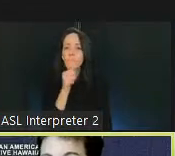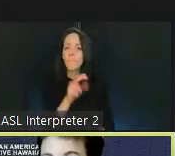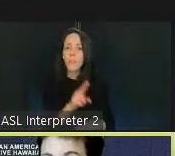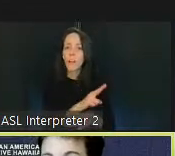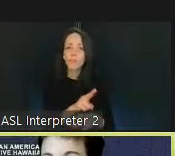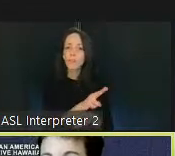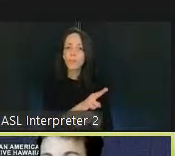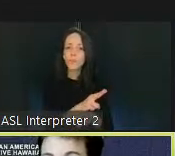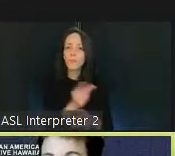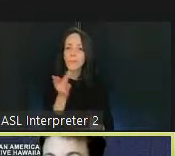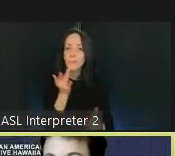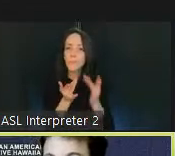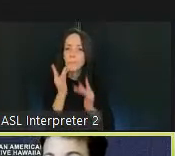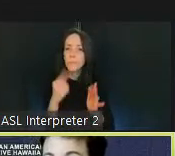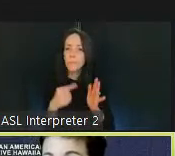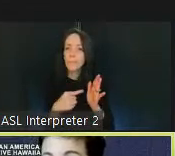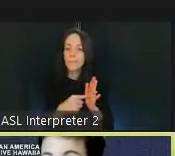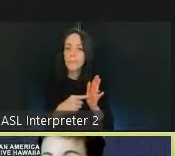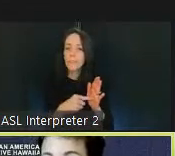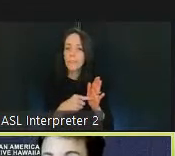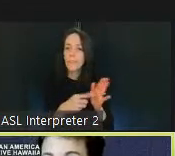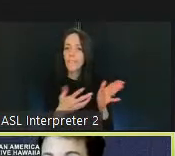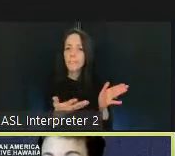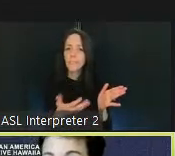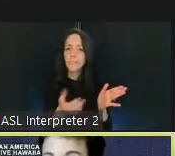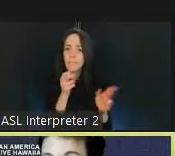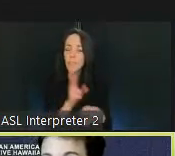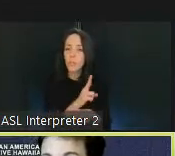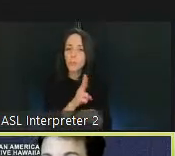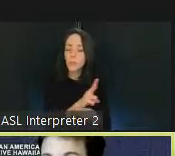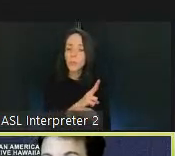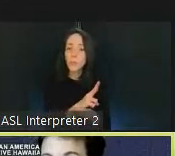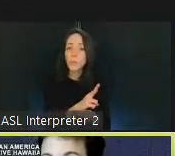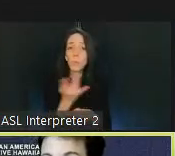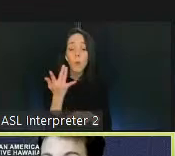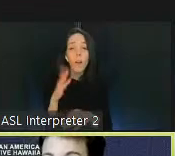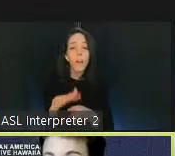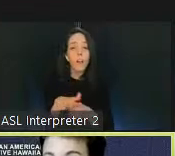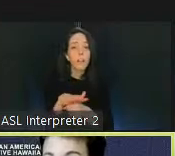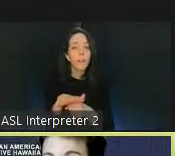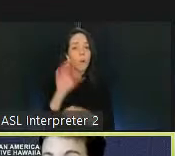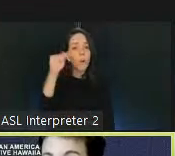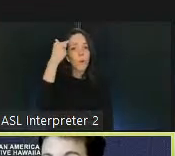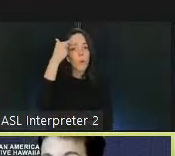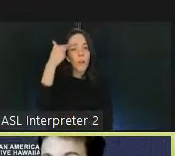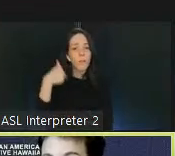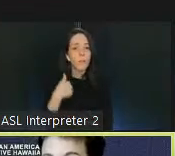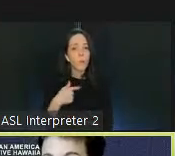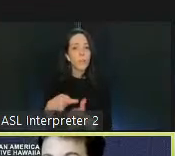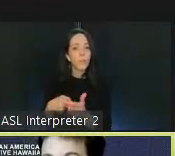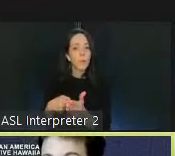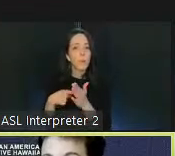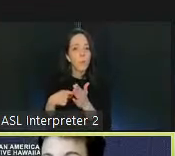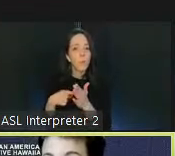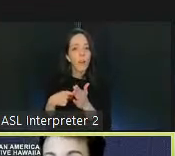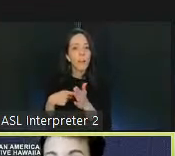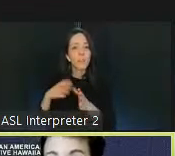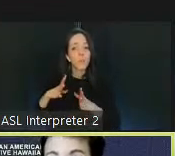deficit because as a local government, we're required to adopt balanced